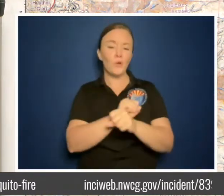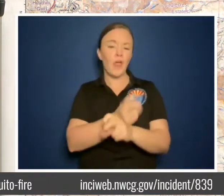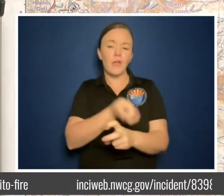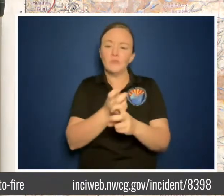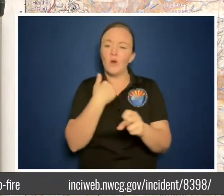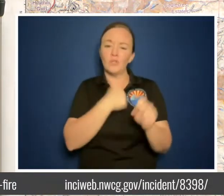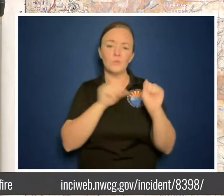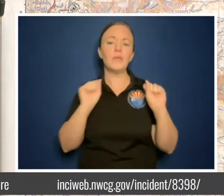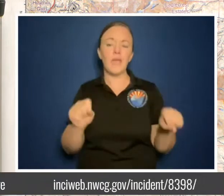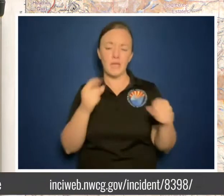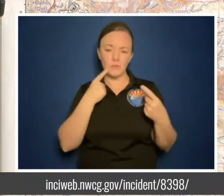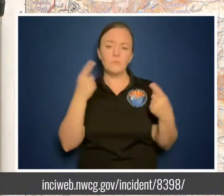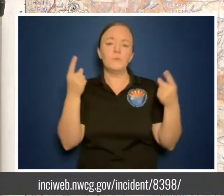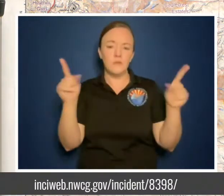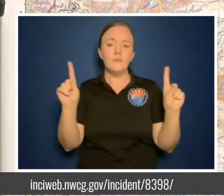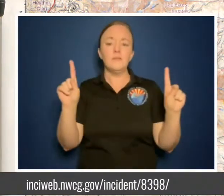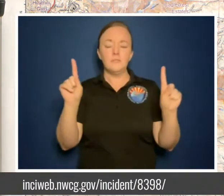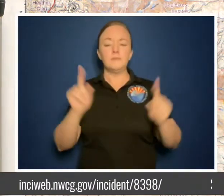happen.